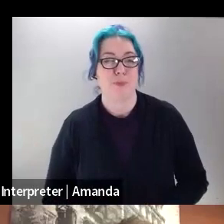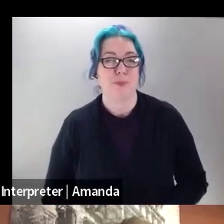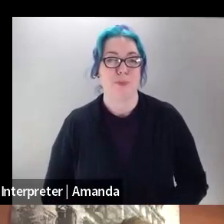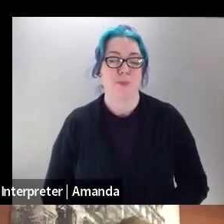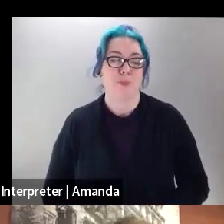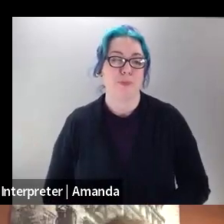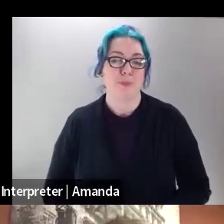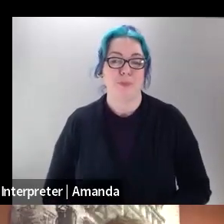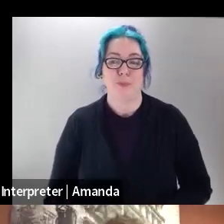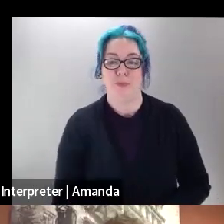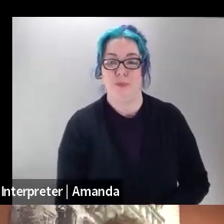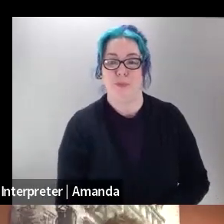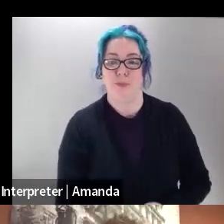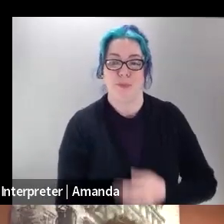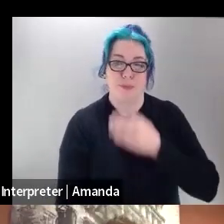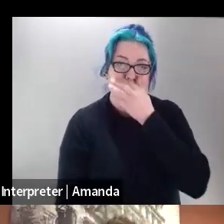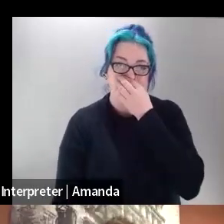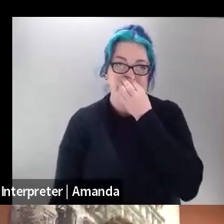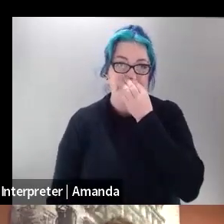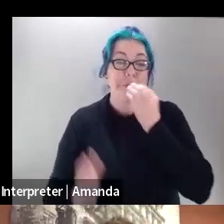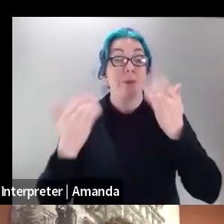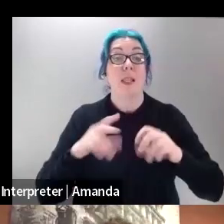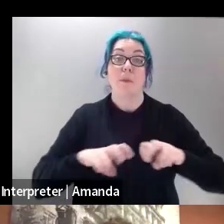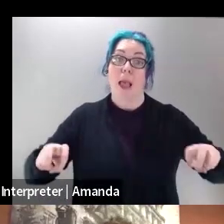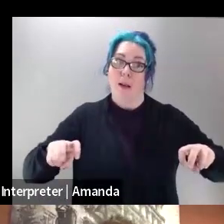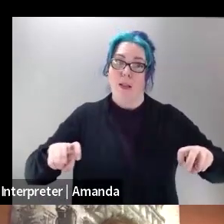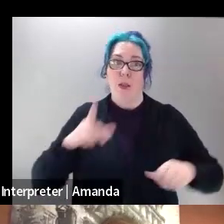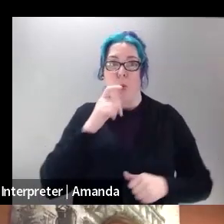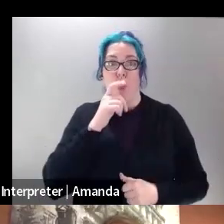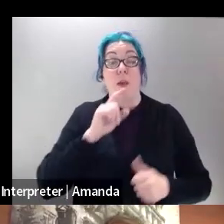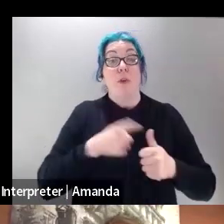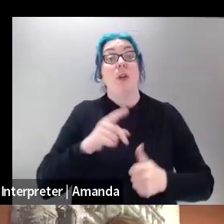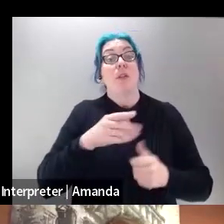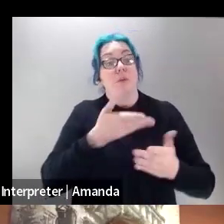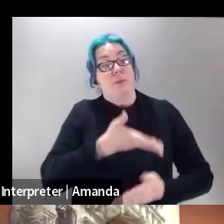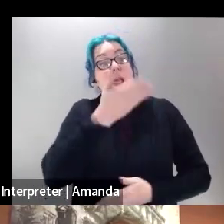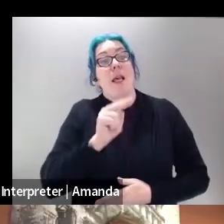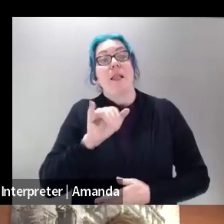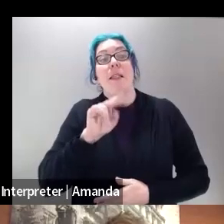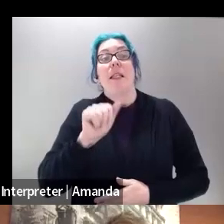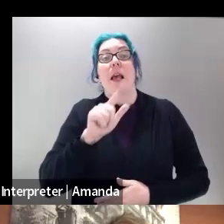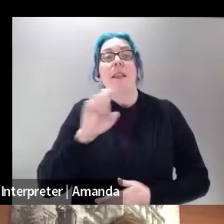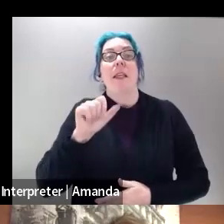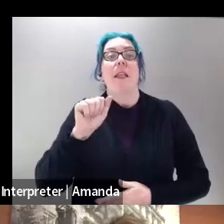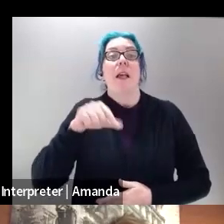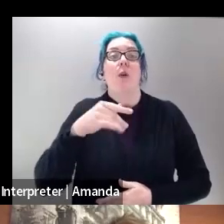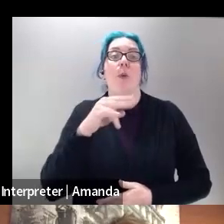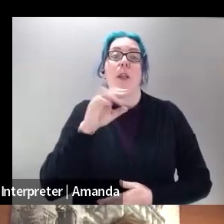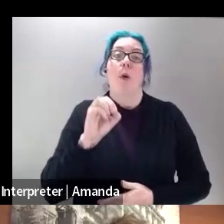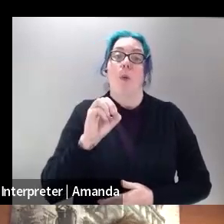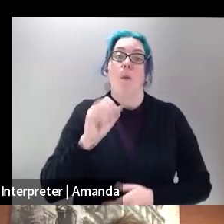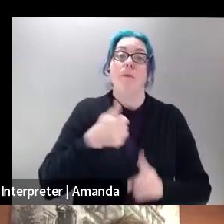and tell you about our great panelists today. First up is Nina Lee Aquino. Nina is a